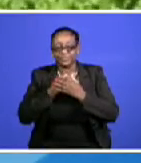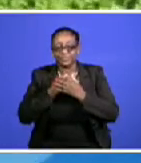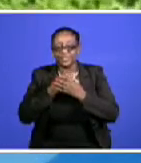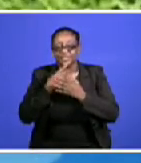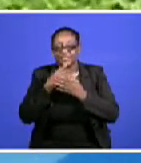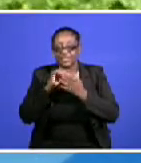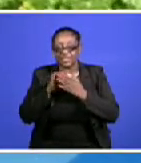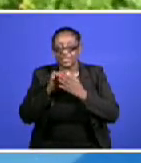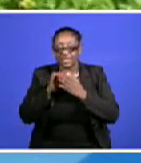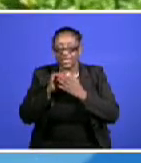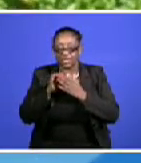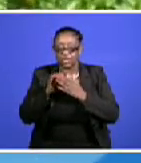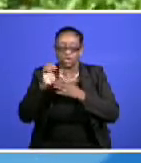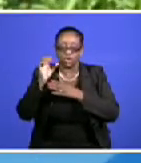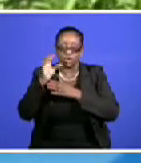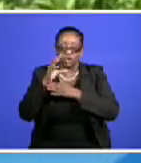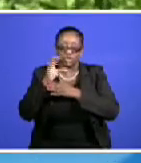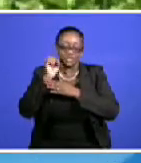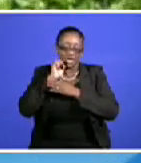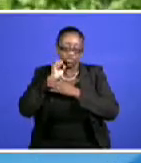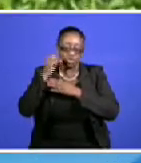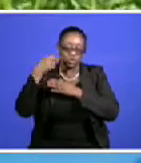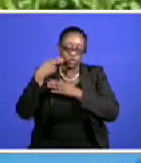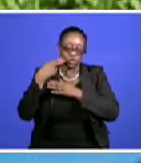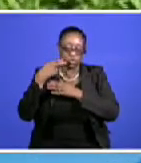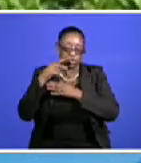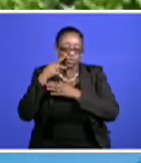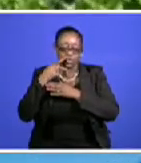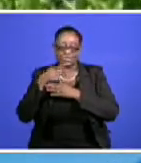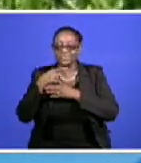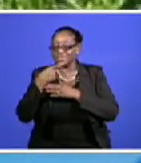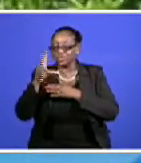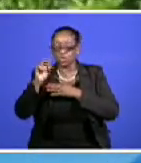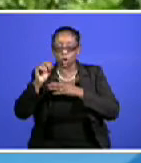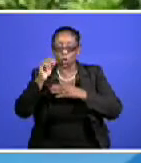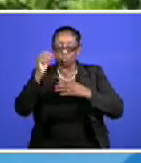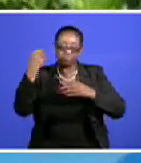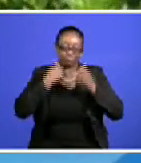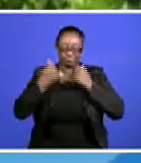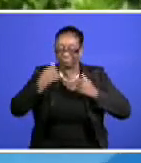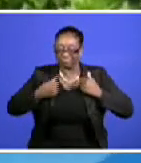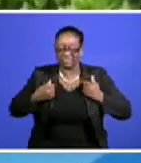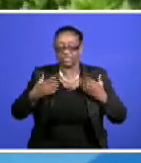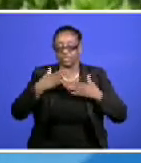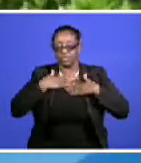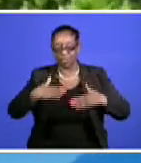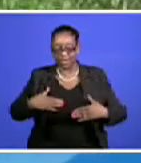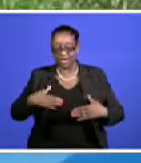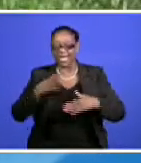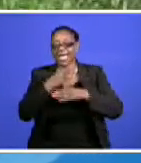City Chief Superintendent Chantanol says there were no physical injuries to the body, and